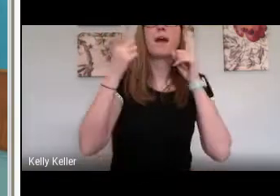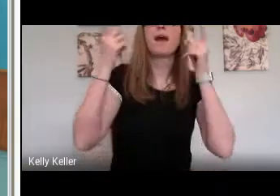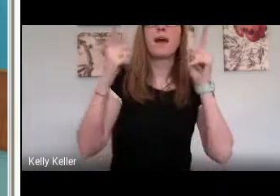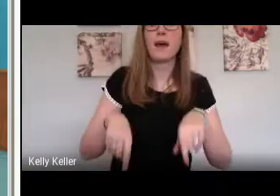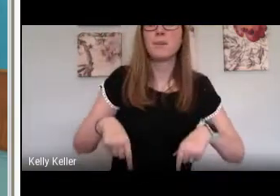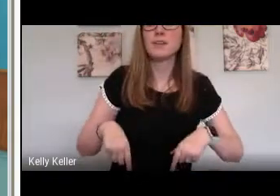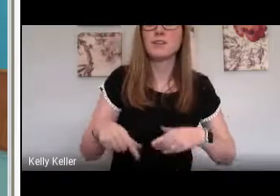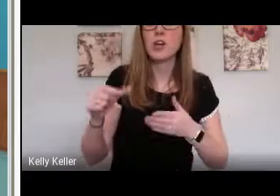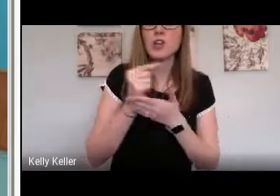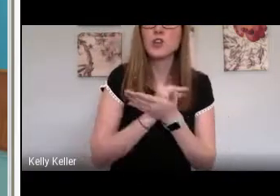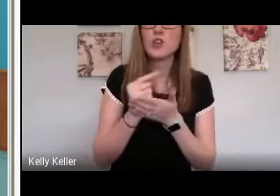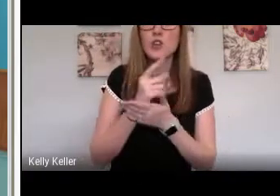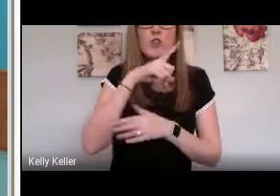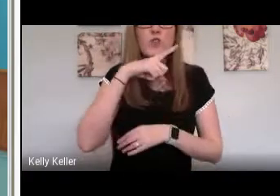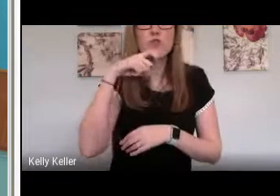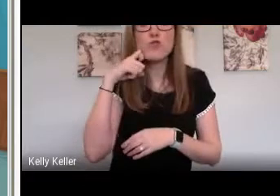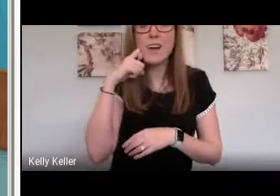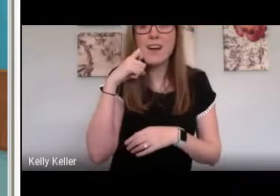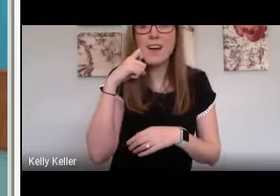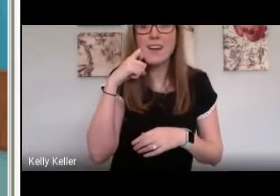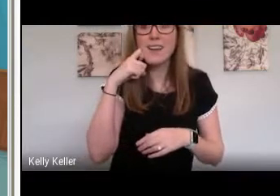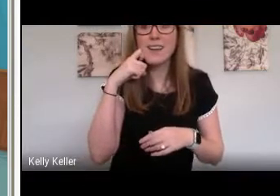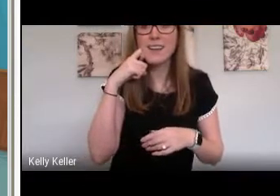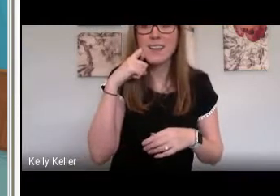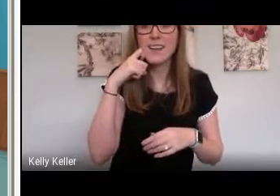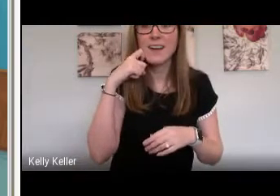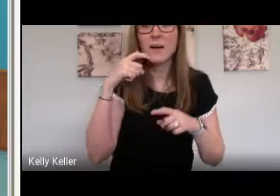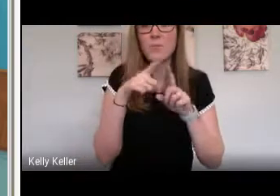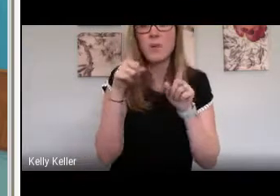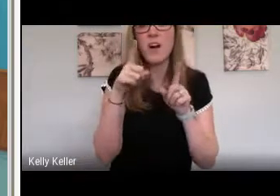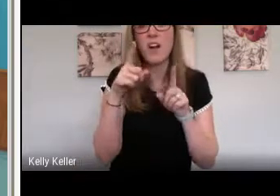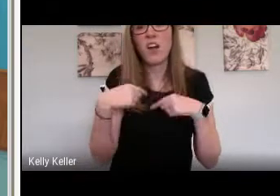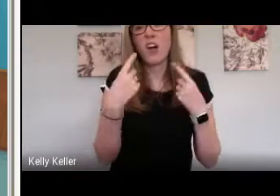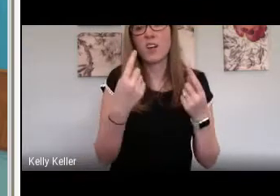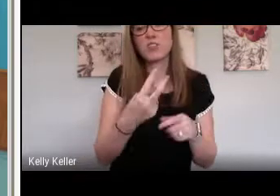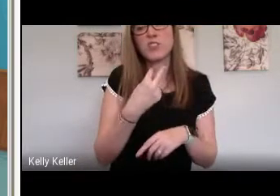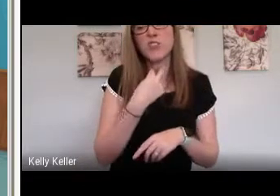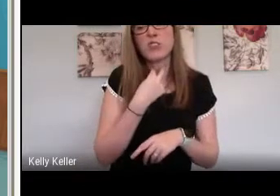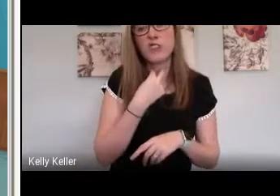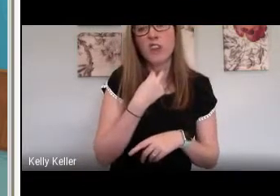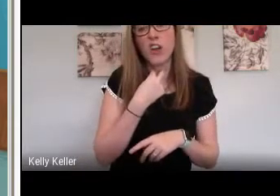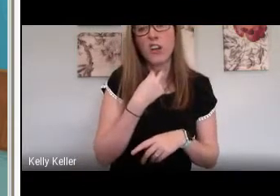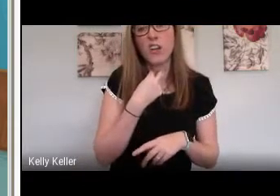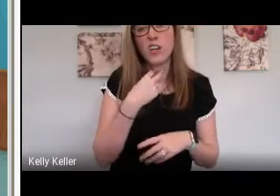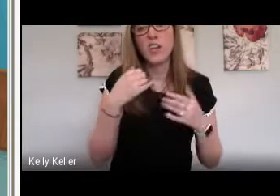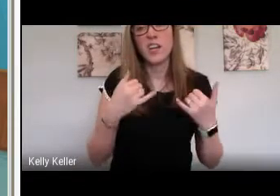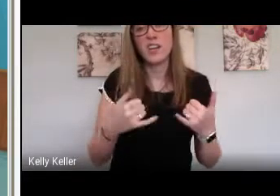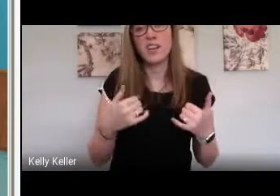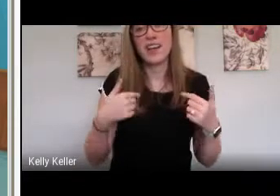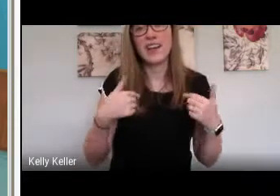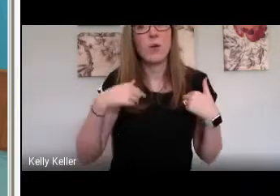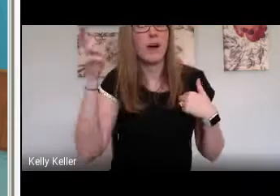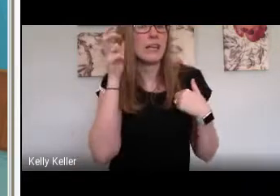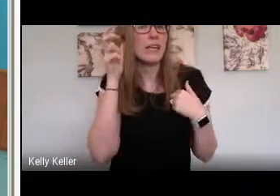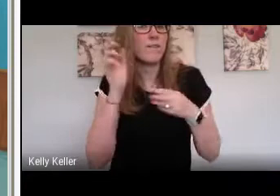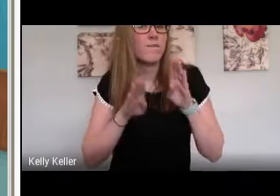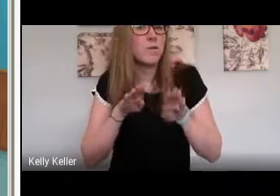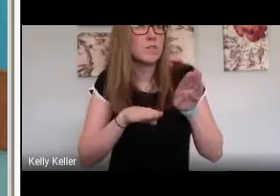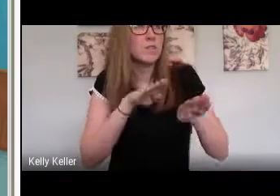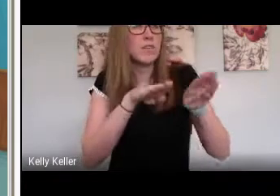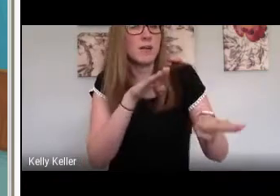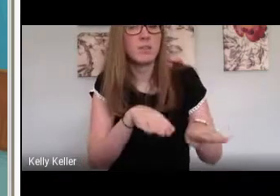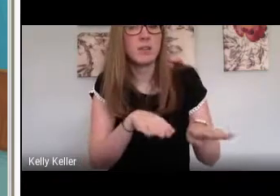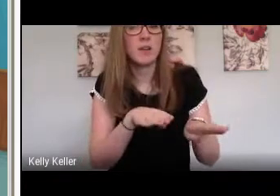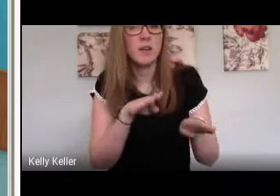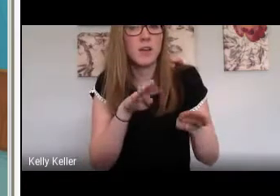happens the glue dried but I'm still stuck but I'm now I hear